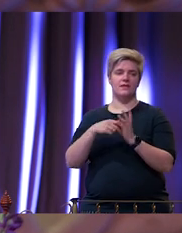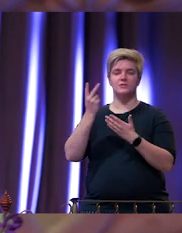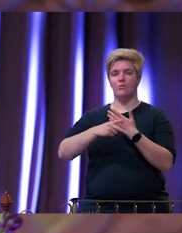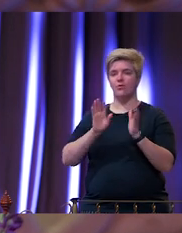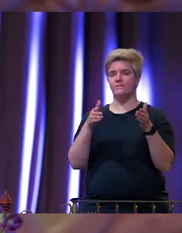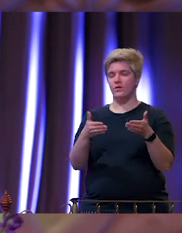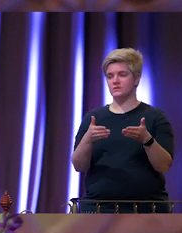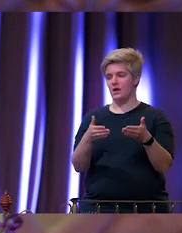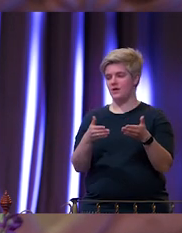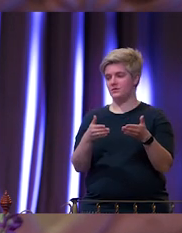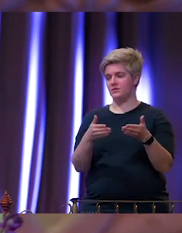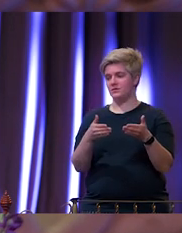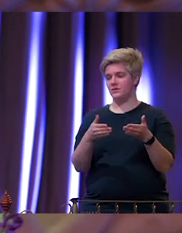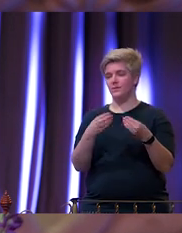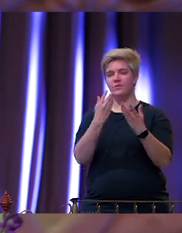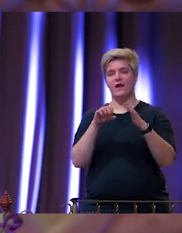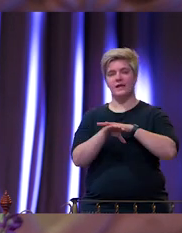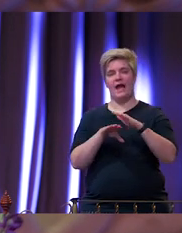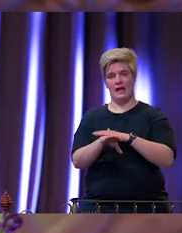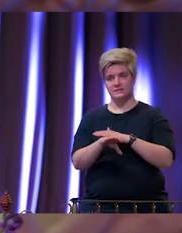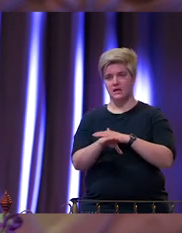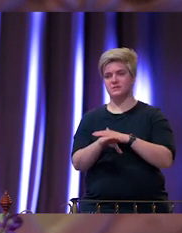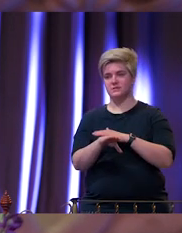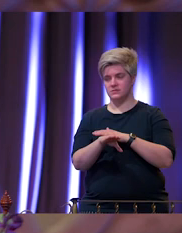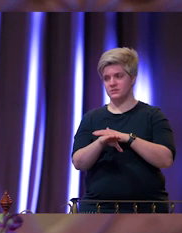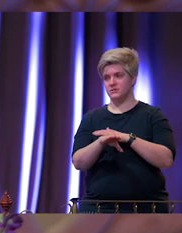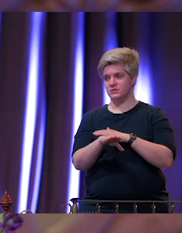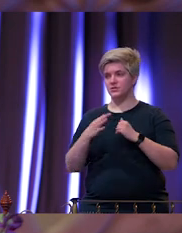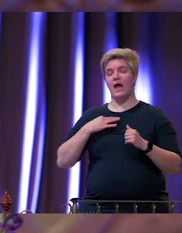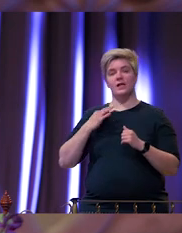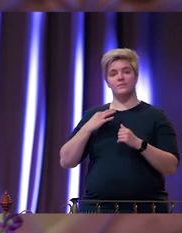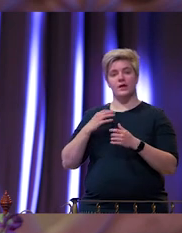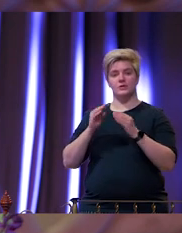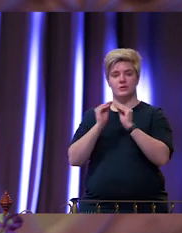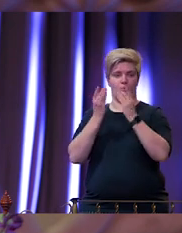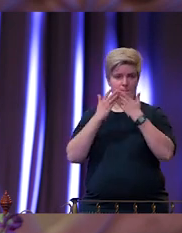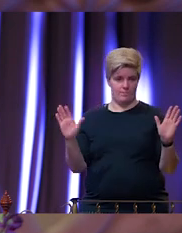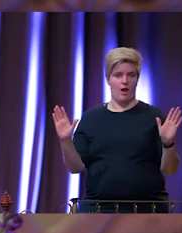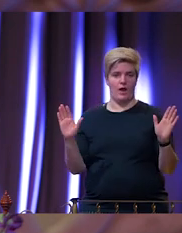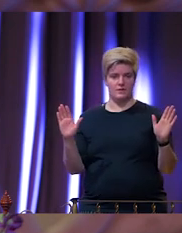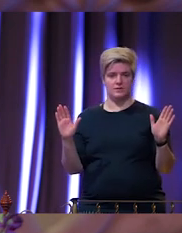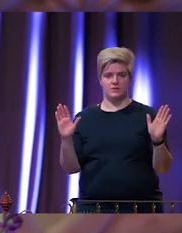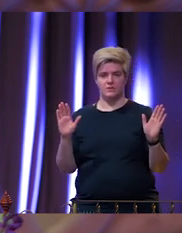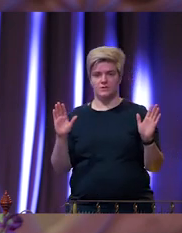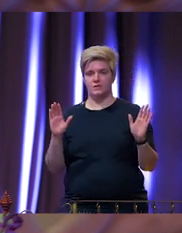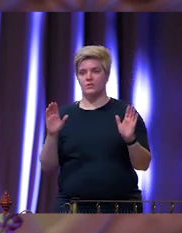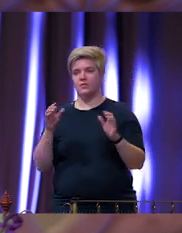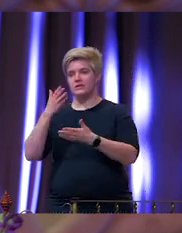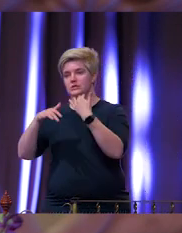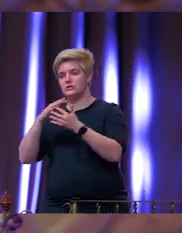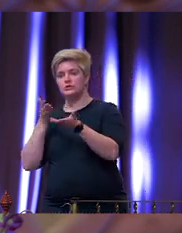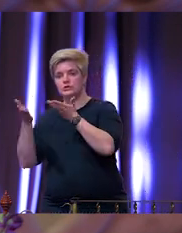on neighborhood access, so it is open. The eligibility is much more broad in terms of, again, social service,